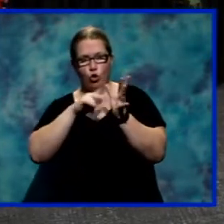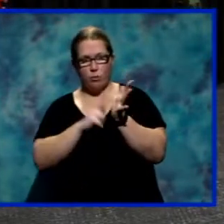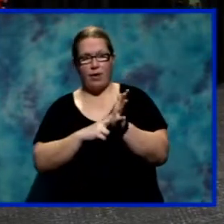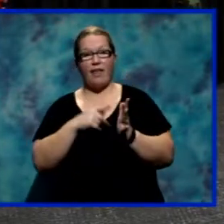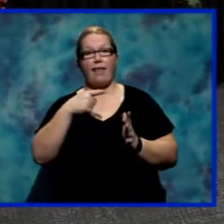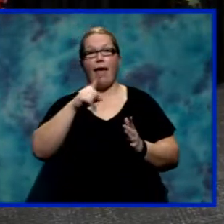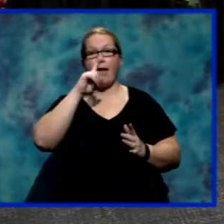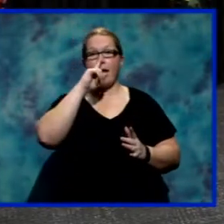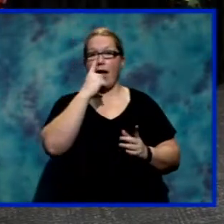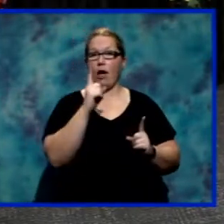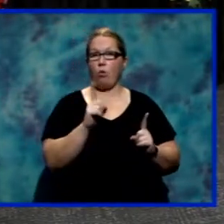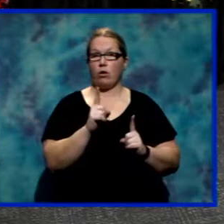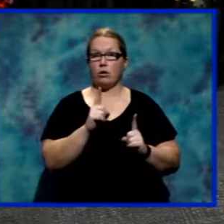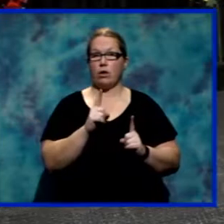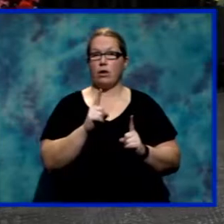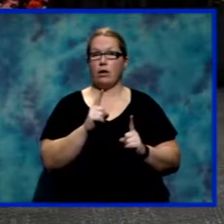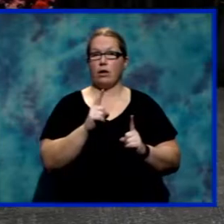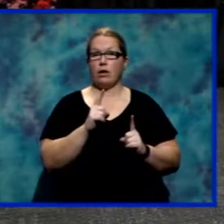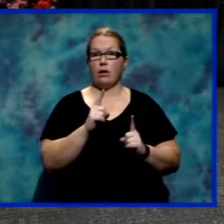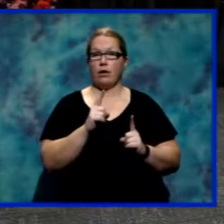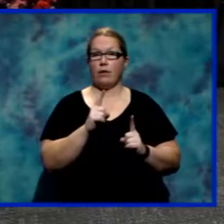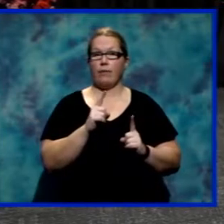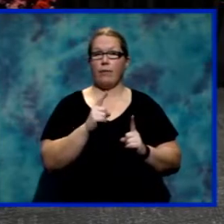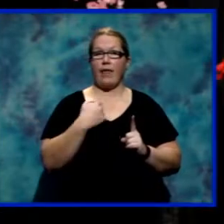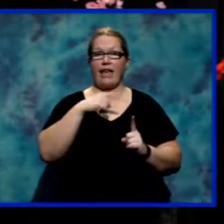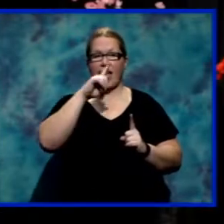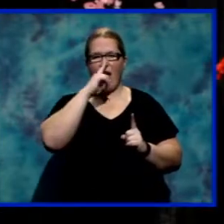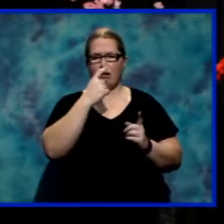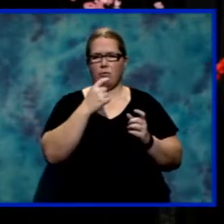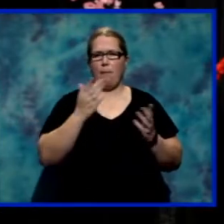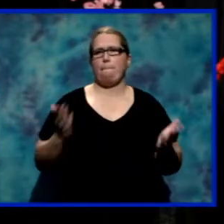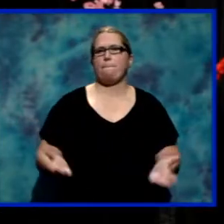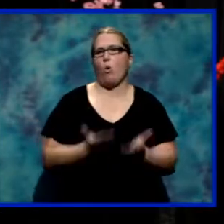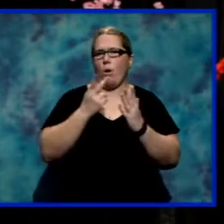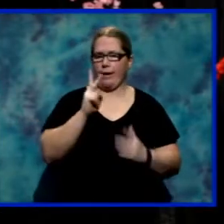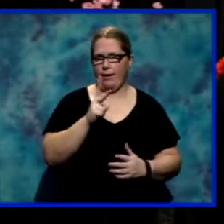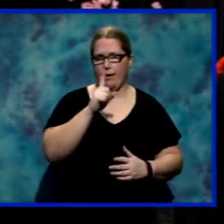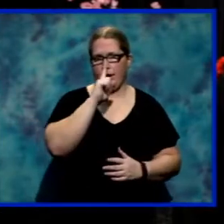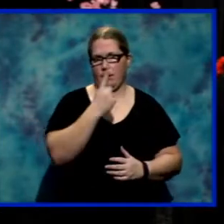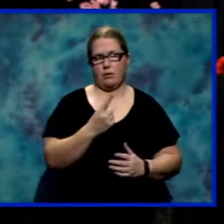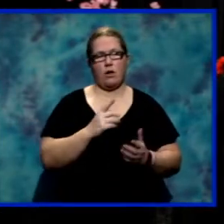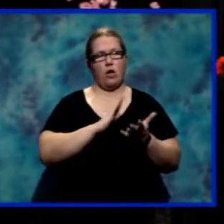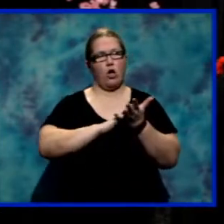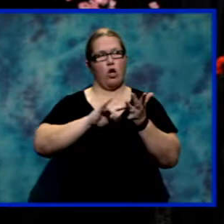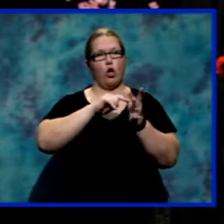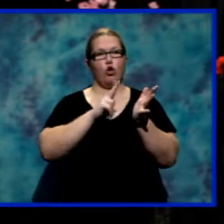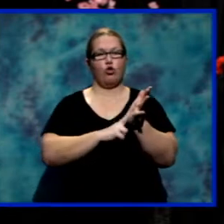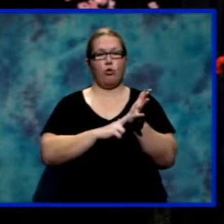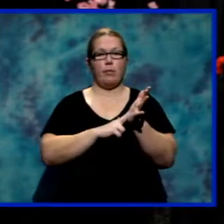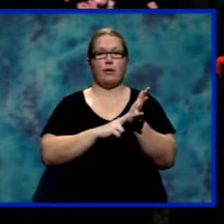cannot bring about this born-again experience. Listen to this. Humans, this is